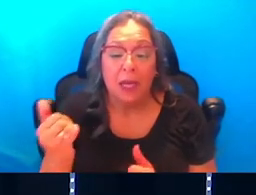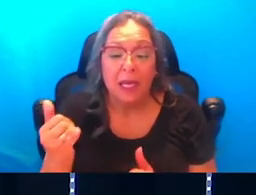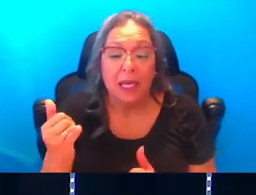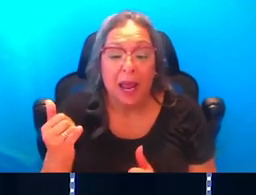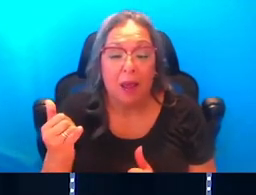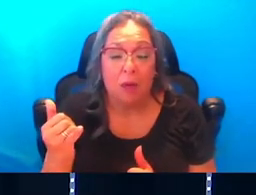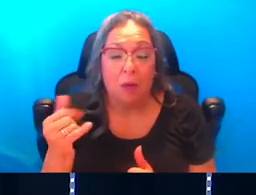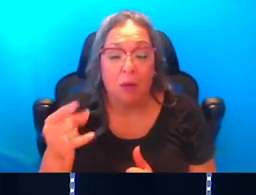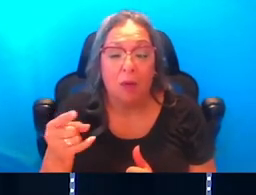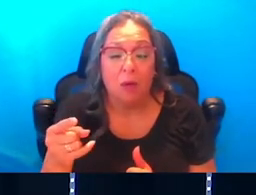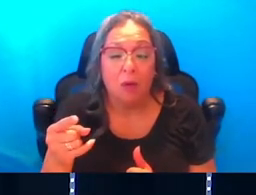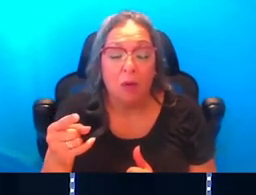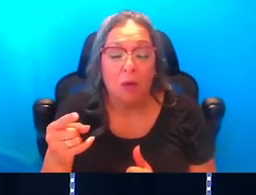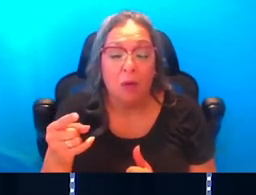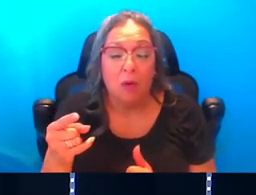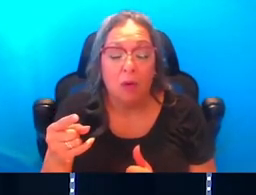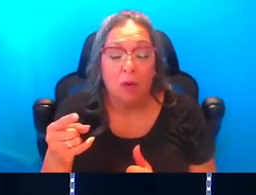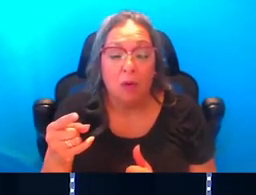What's her level of trauma?